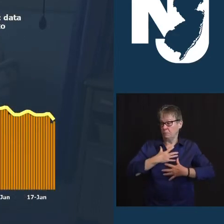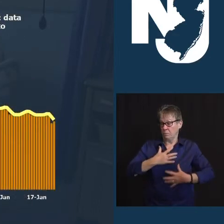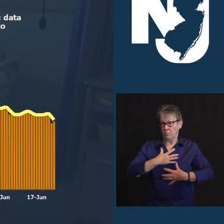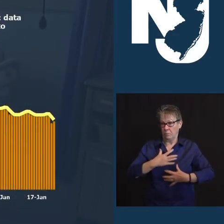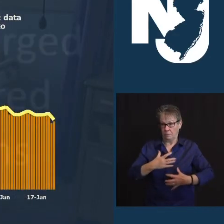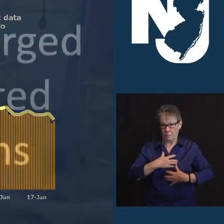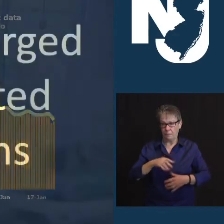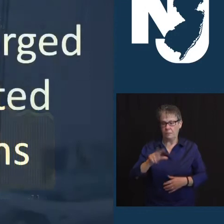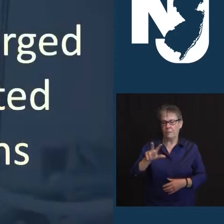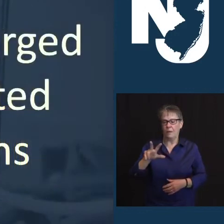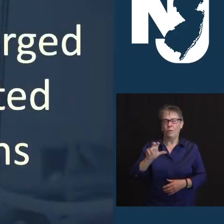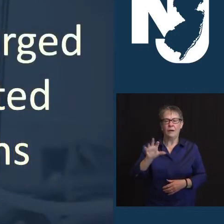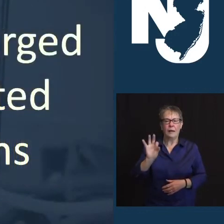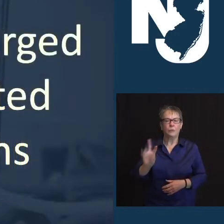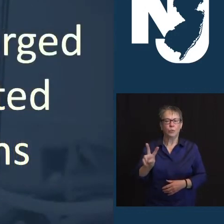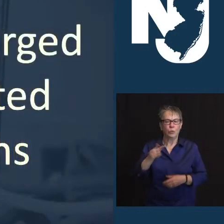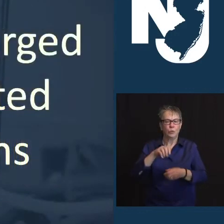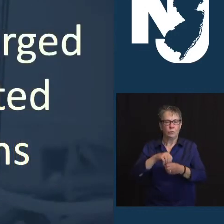ventilator. Throughout Sunday,